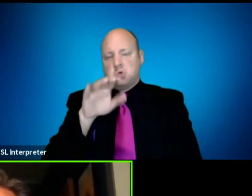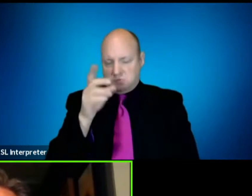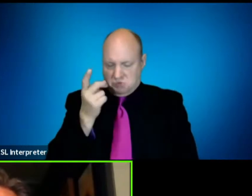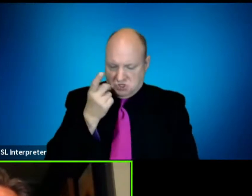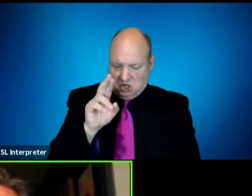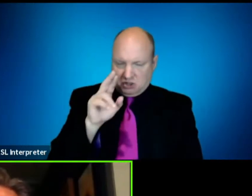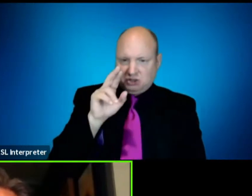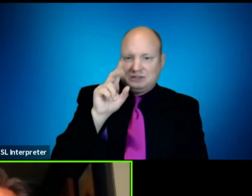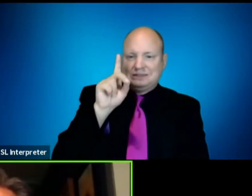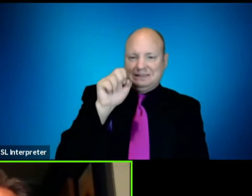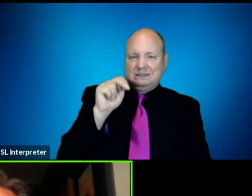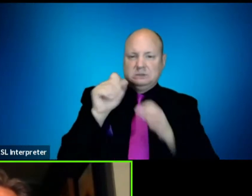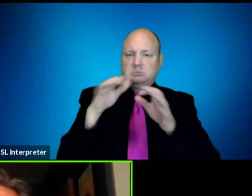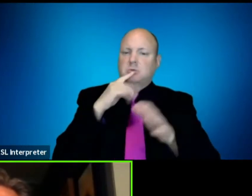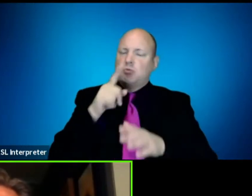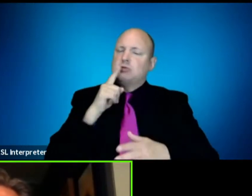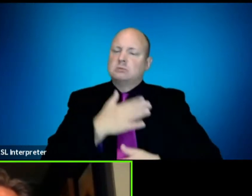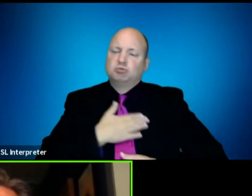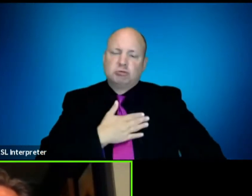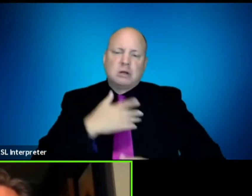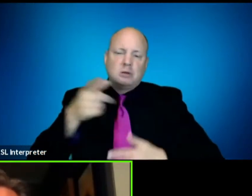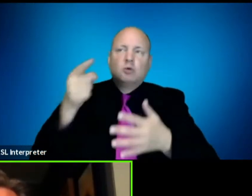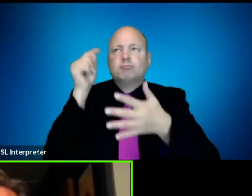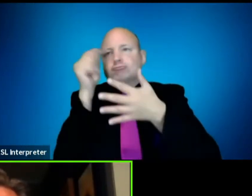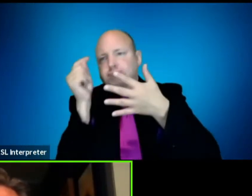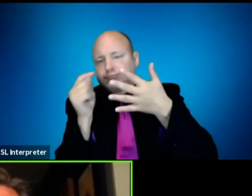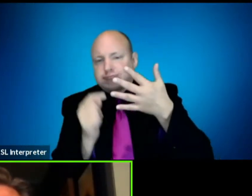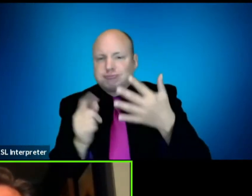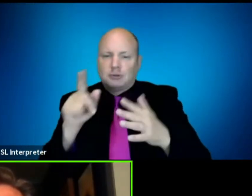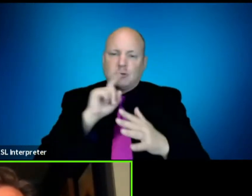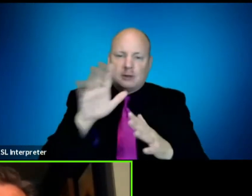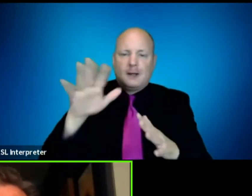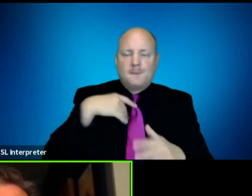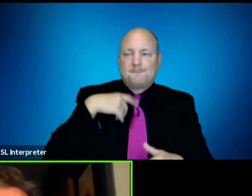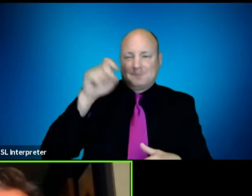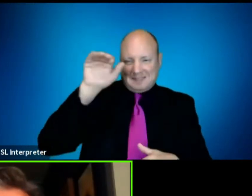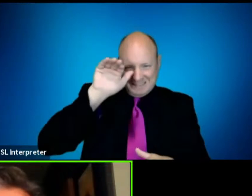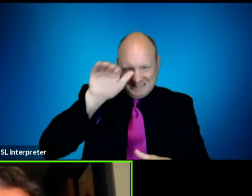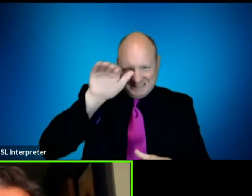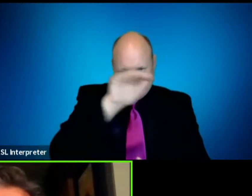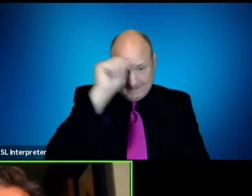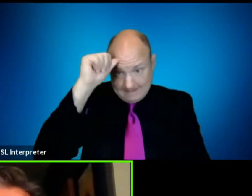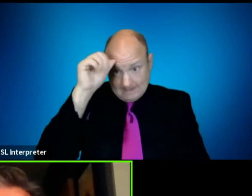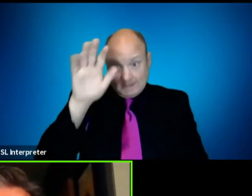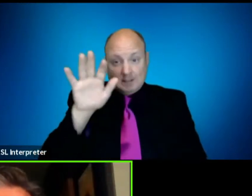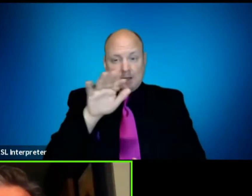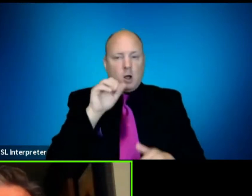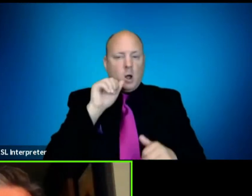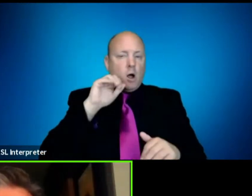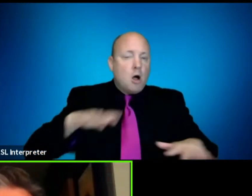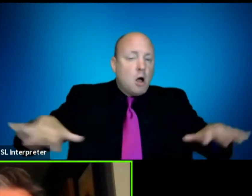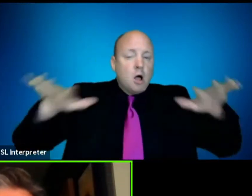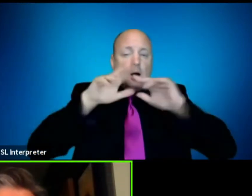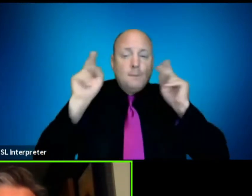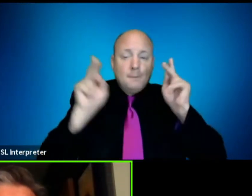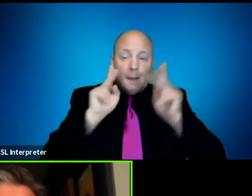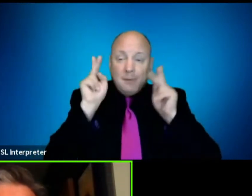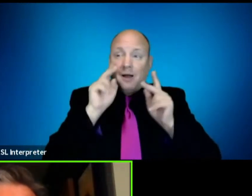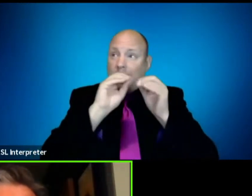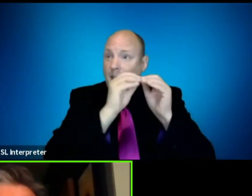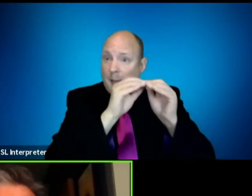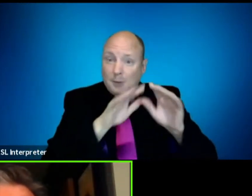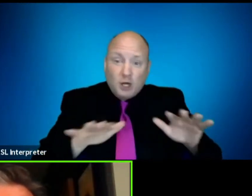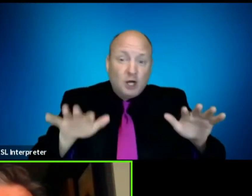out that we need to remember all of the people, all the Oregonians behind these numbers, because it really is a tragedy, and we